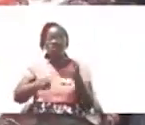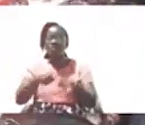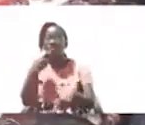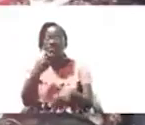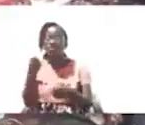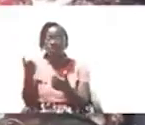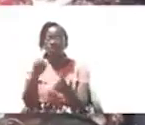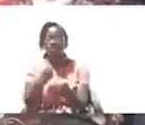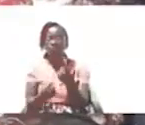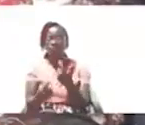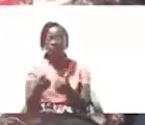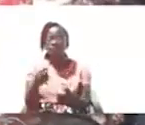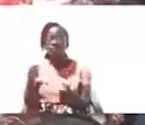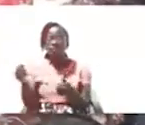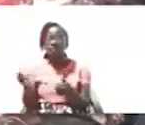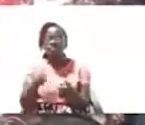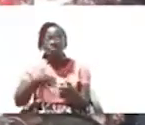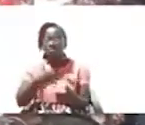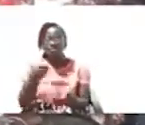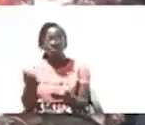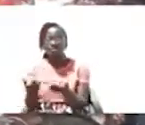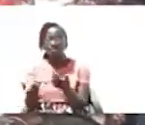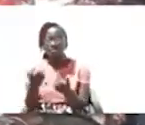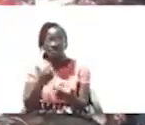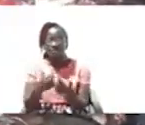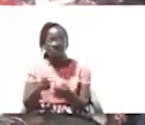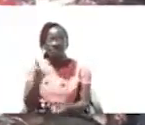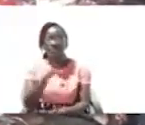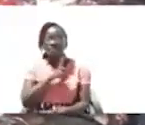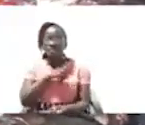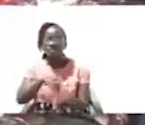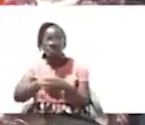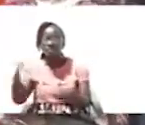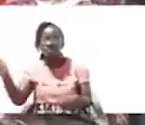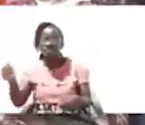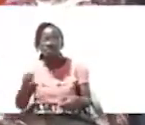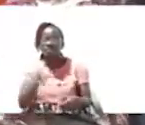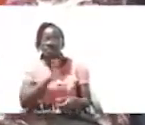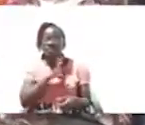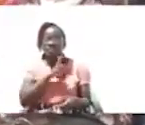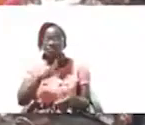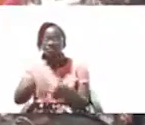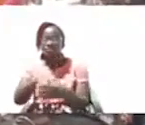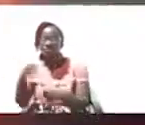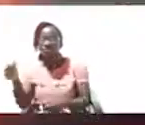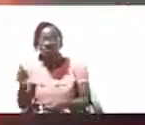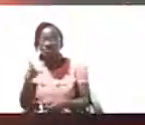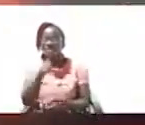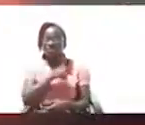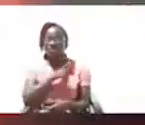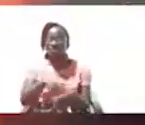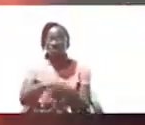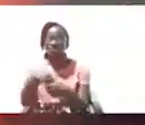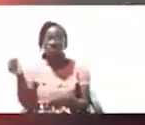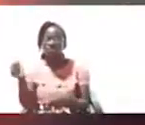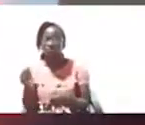Wherever you're standing. Oh, Lazarus, Fibra. Lazarus, come out. Bra.